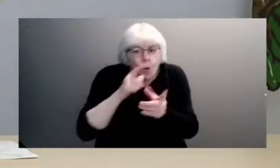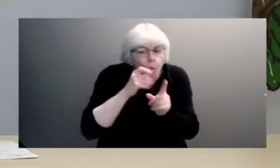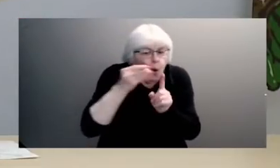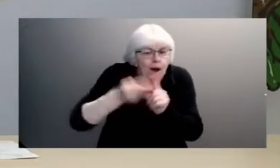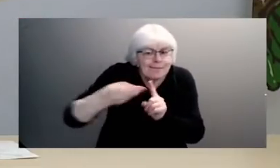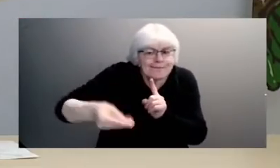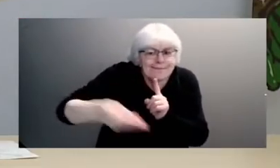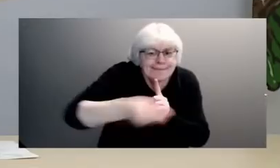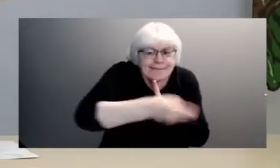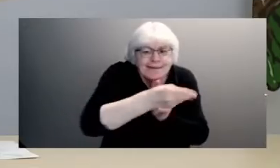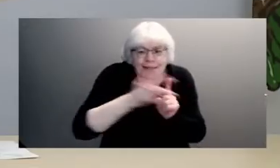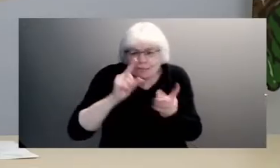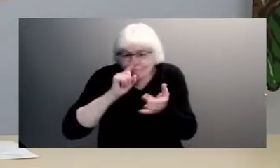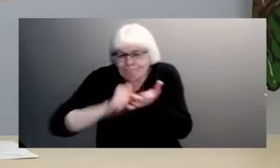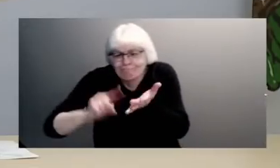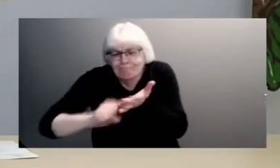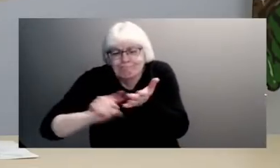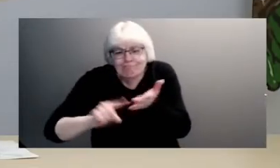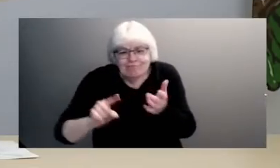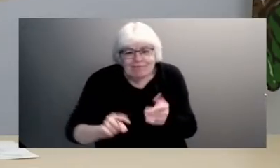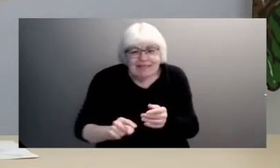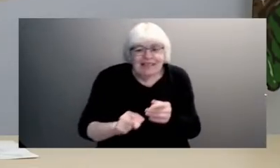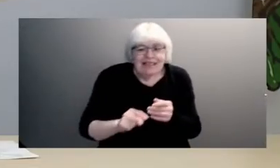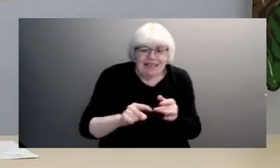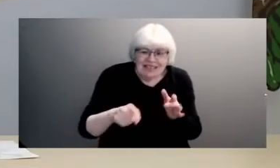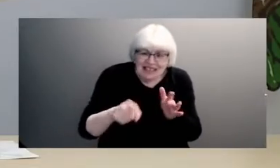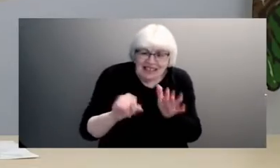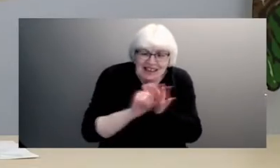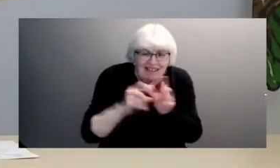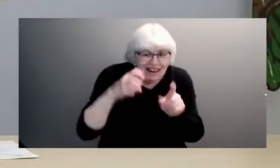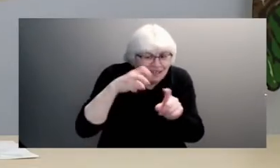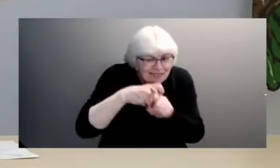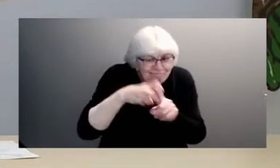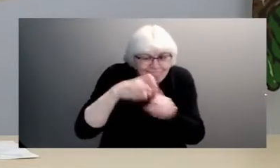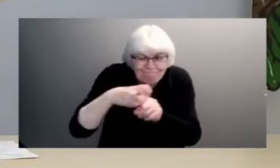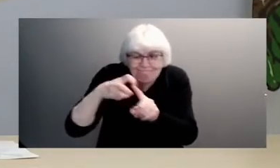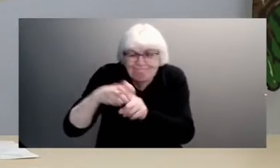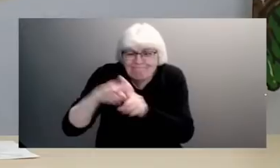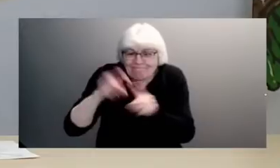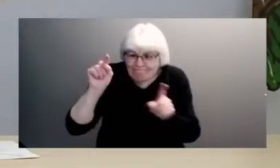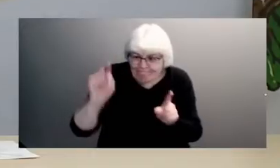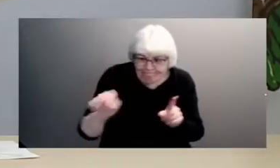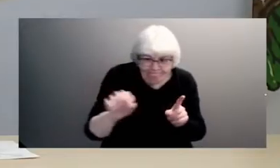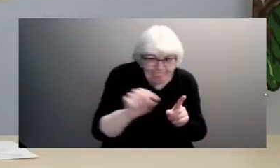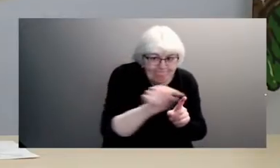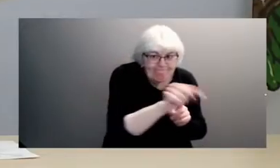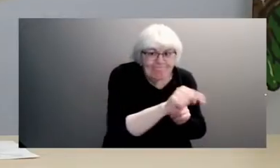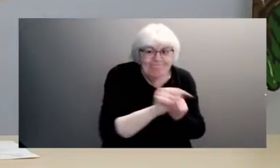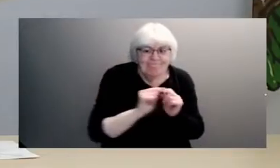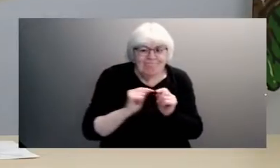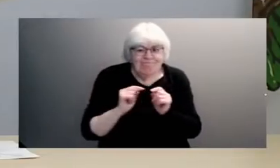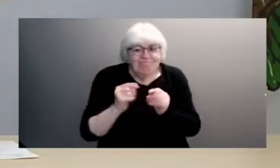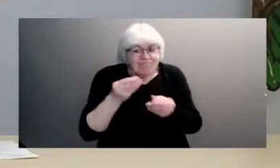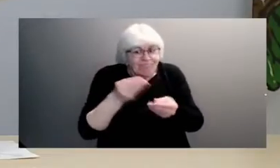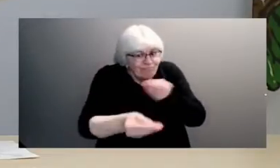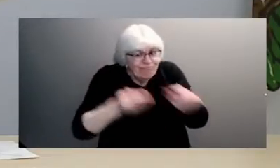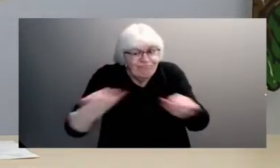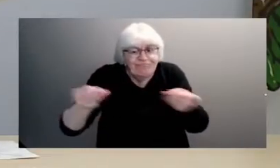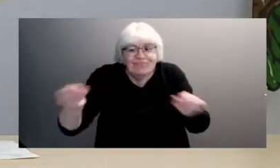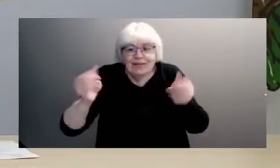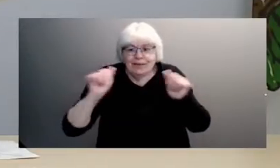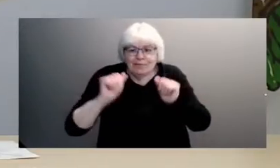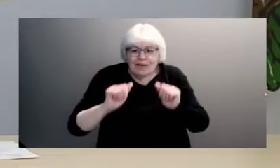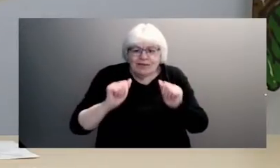subsequent cases we're getting are those who are already identified as being in isolation, we know they've done a really good job, and that has helped us. So it's